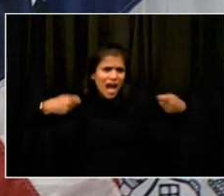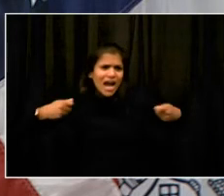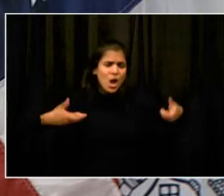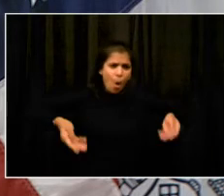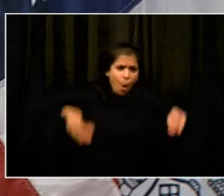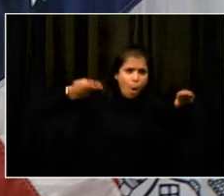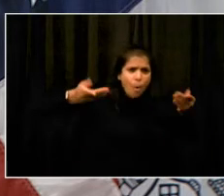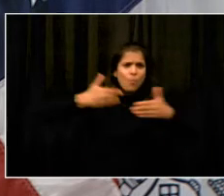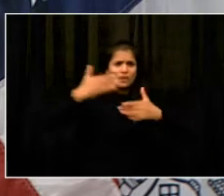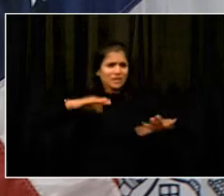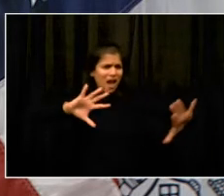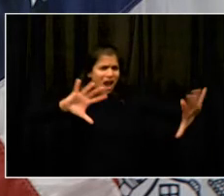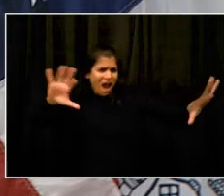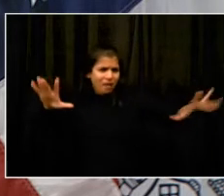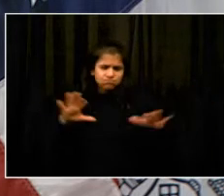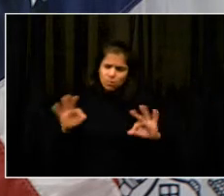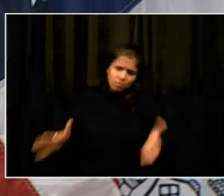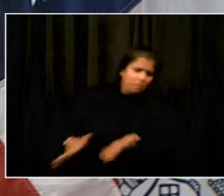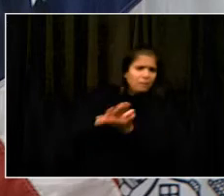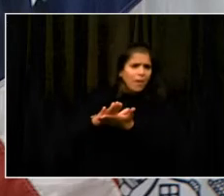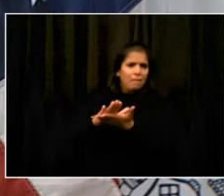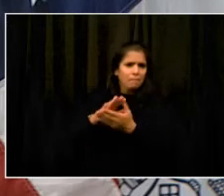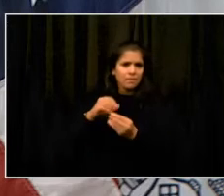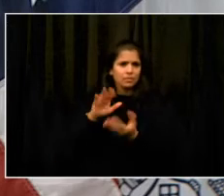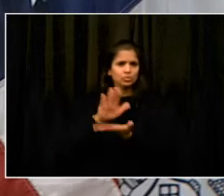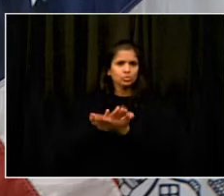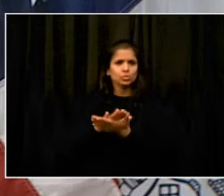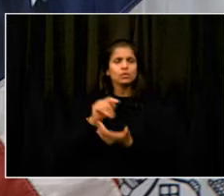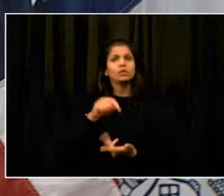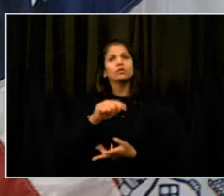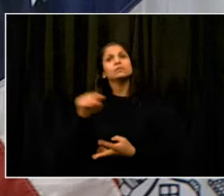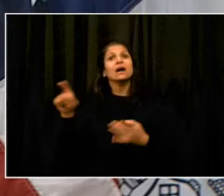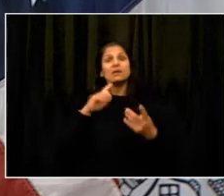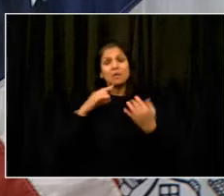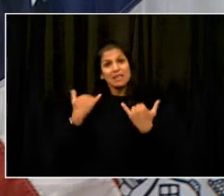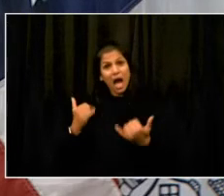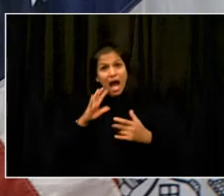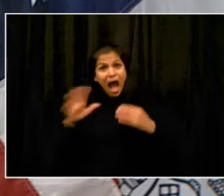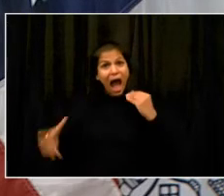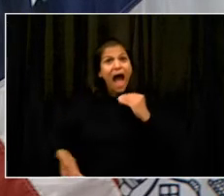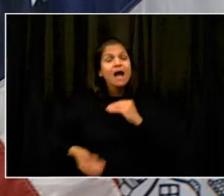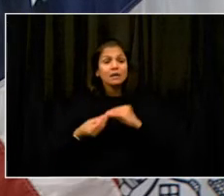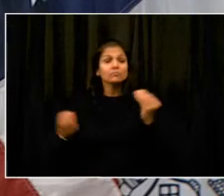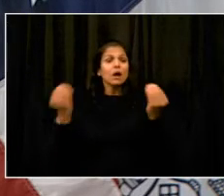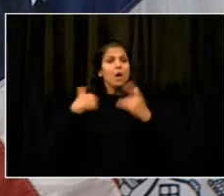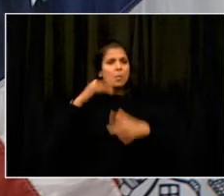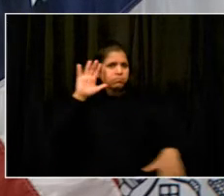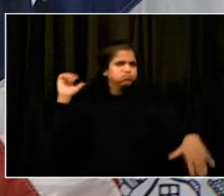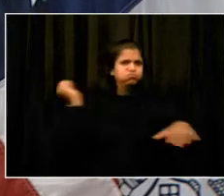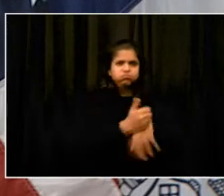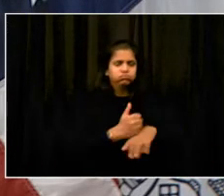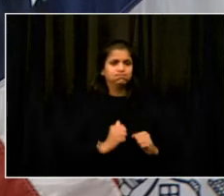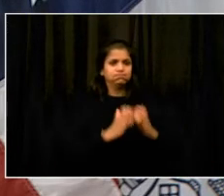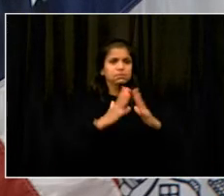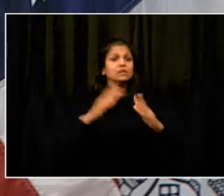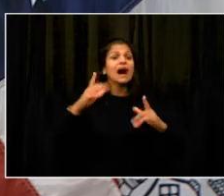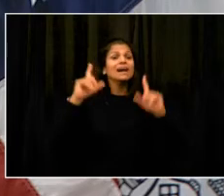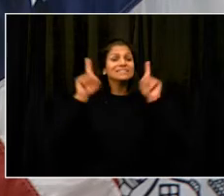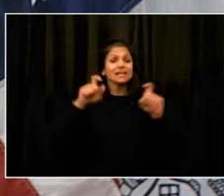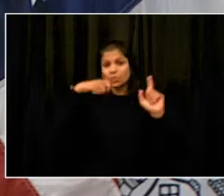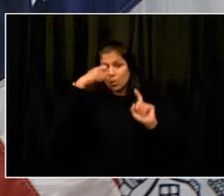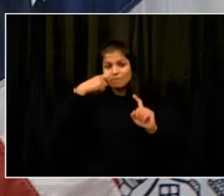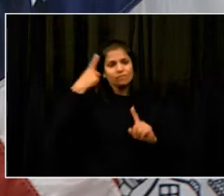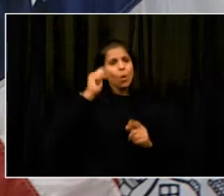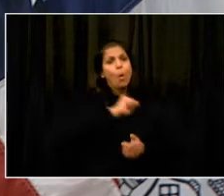in the schools. We're now adding even more testing, and obviously have a very rigorous situation room standard.